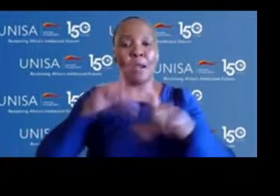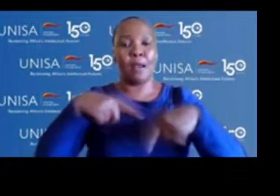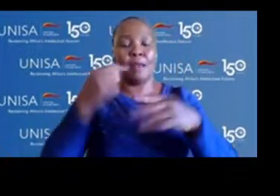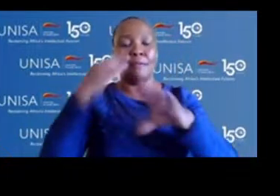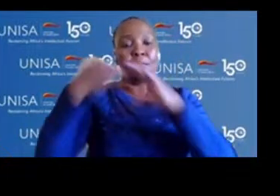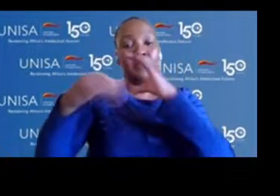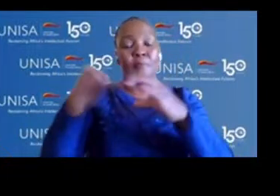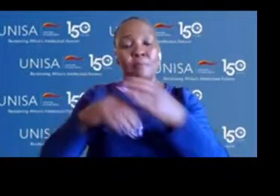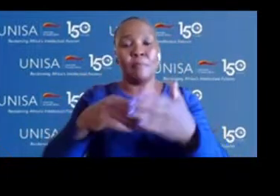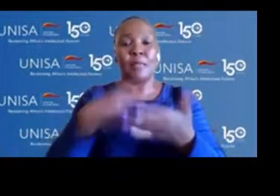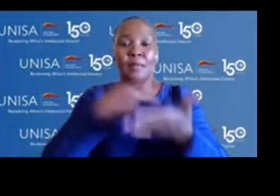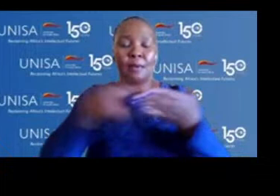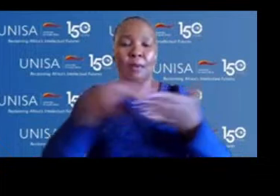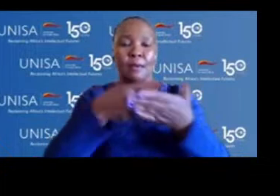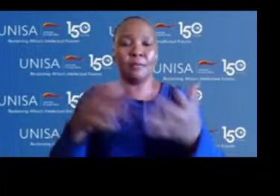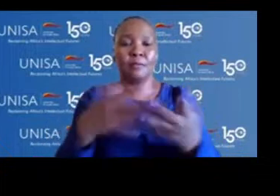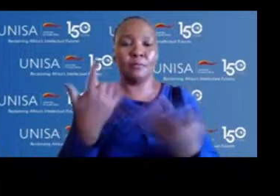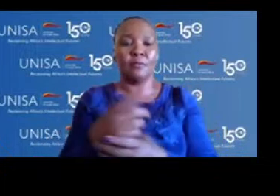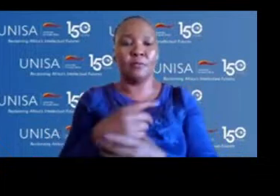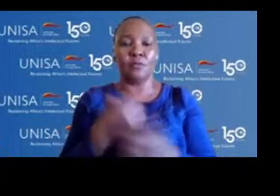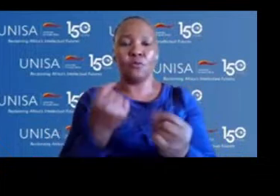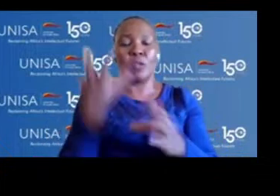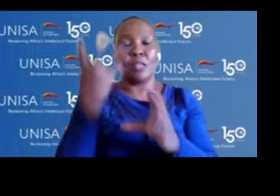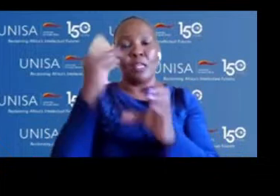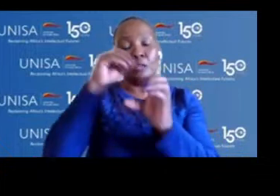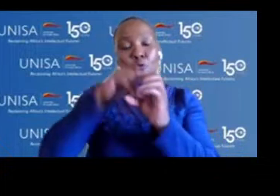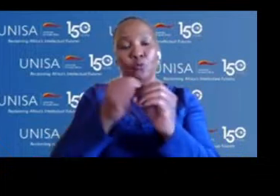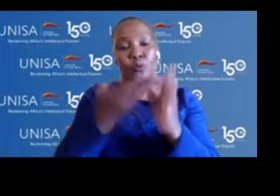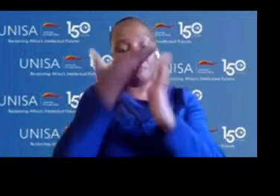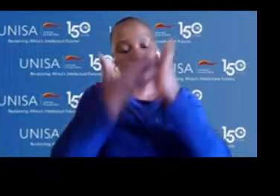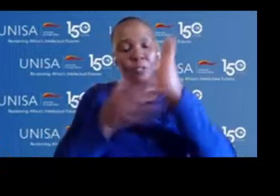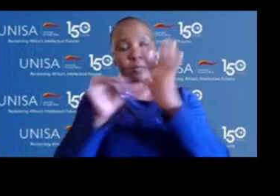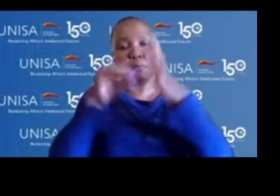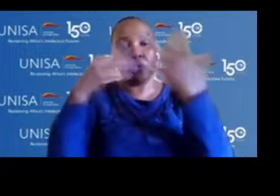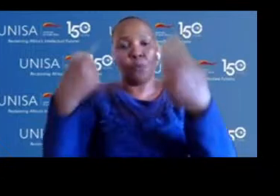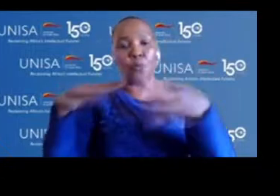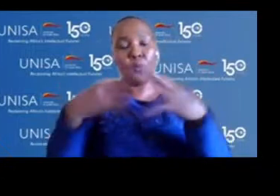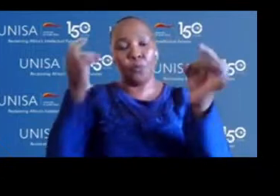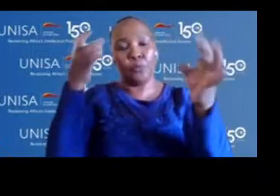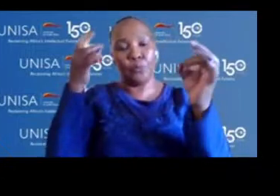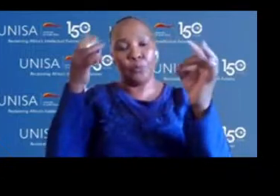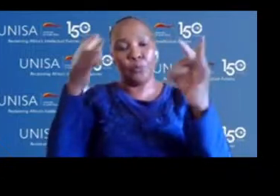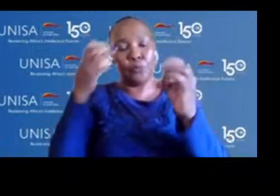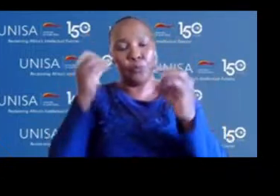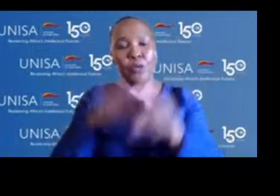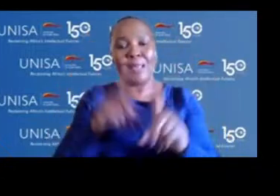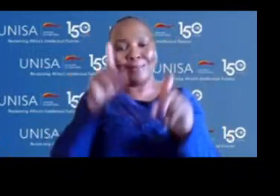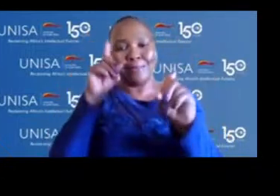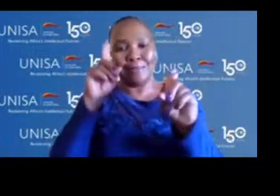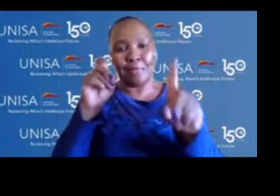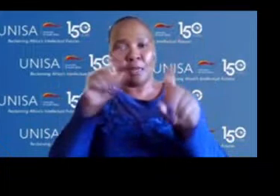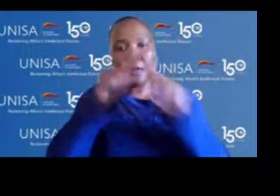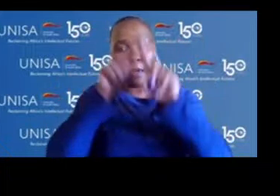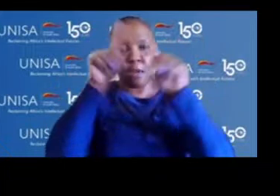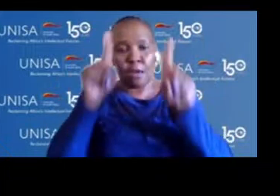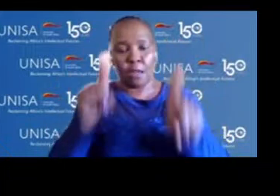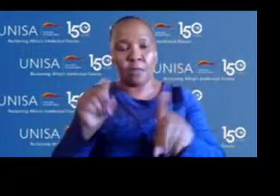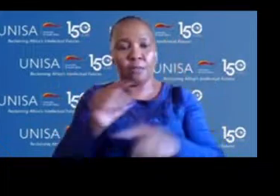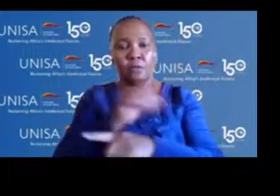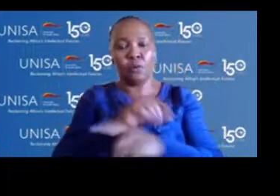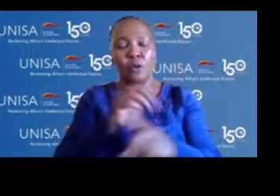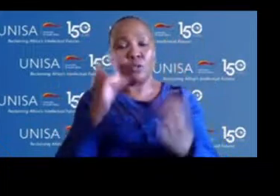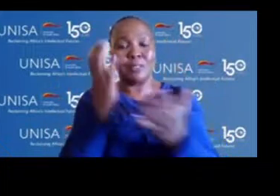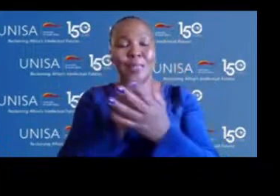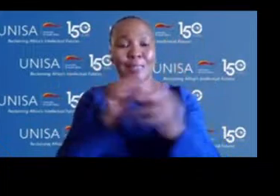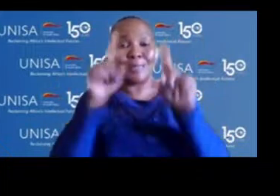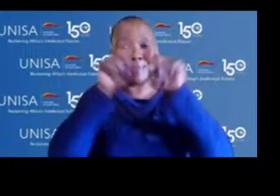account. They also say do include the following important information and screenshots, guys. When you take a screenshot or whatever